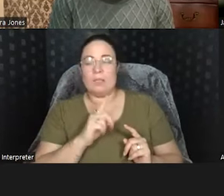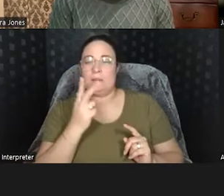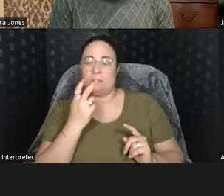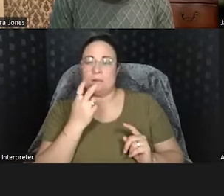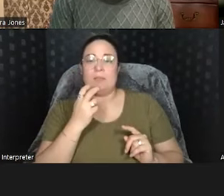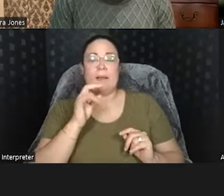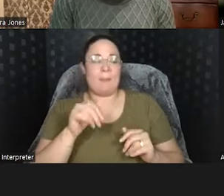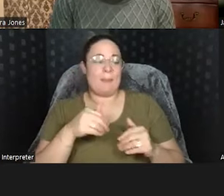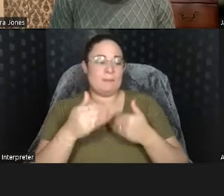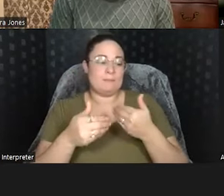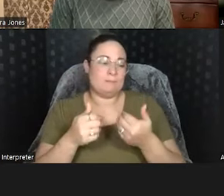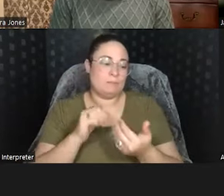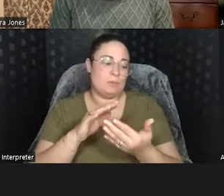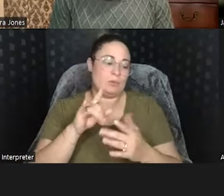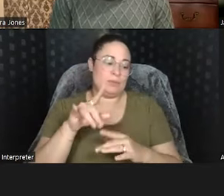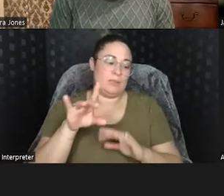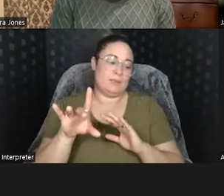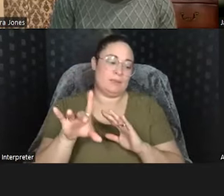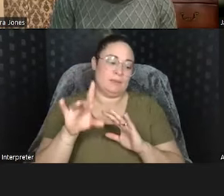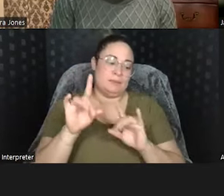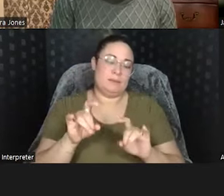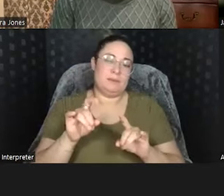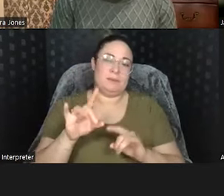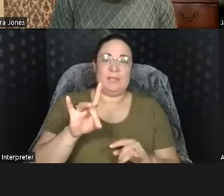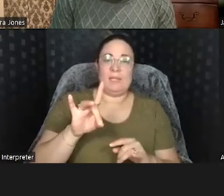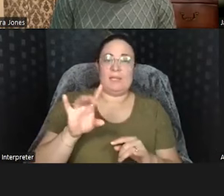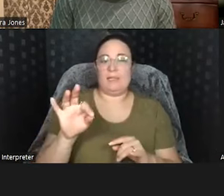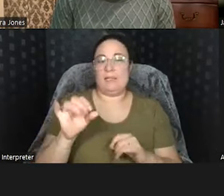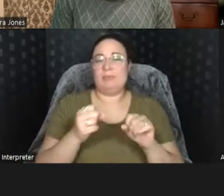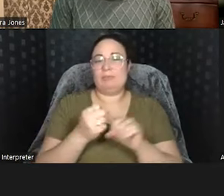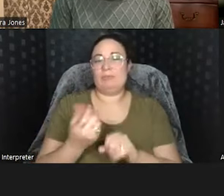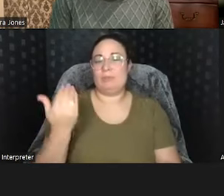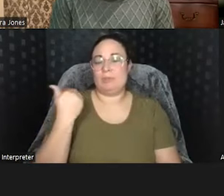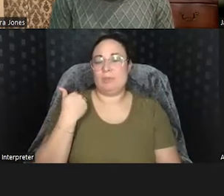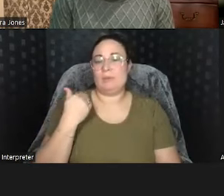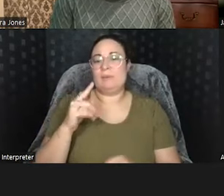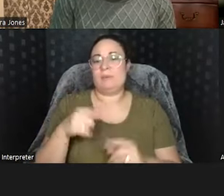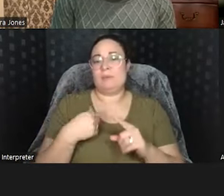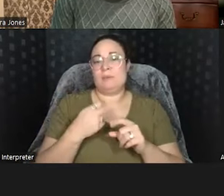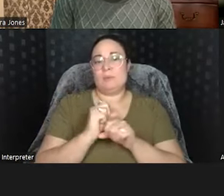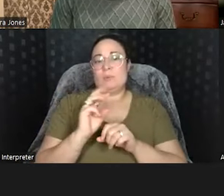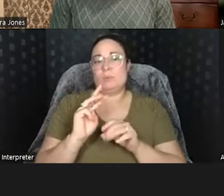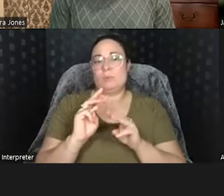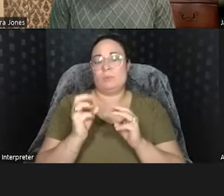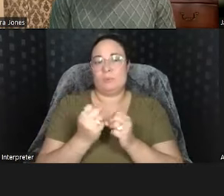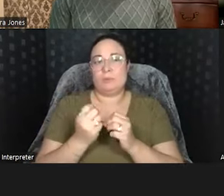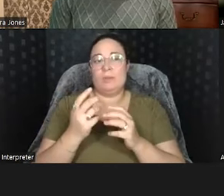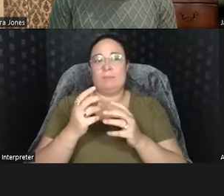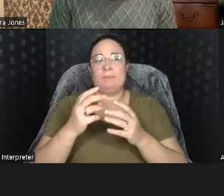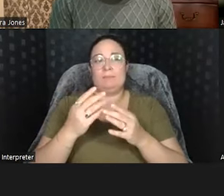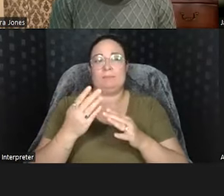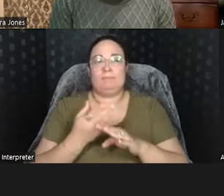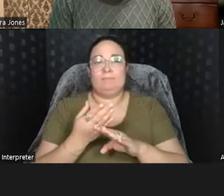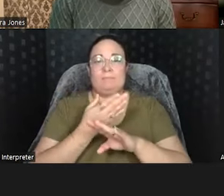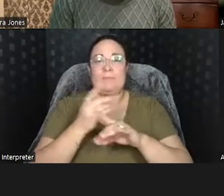they poll tested about 8 or 9 years ago and workshopped and refined, and then have worked